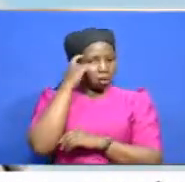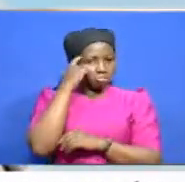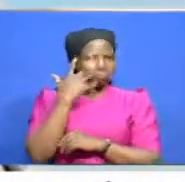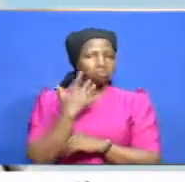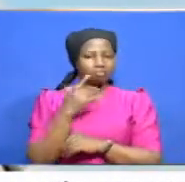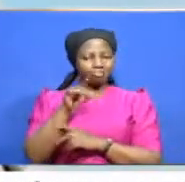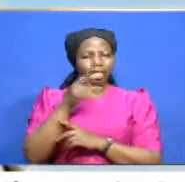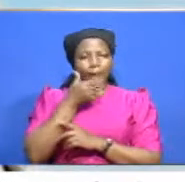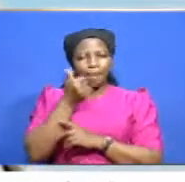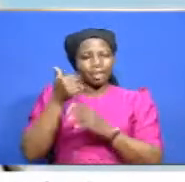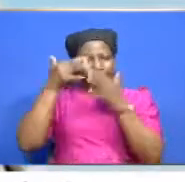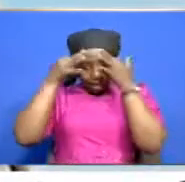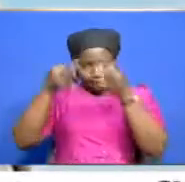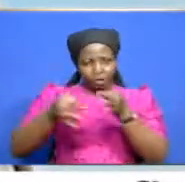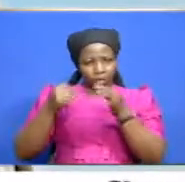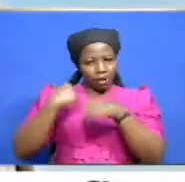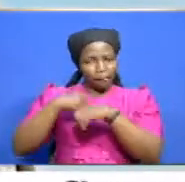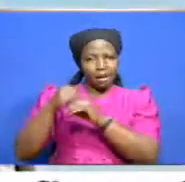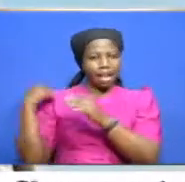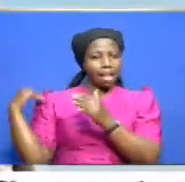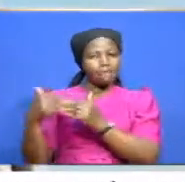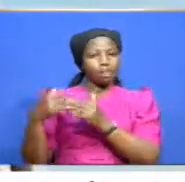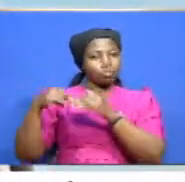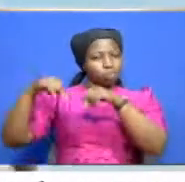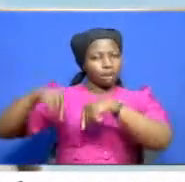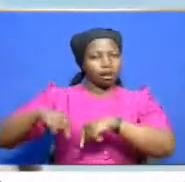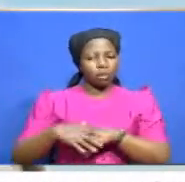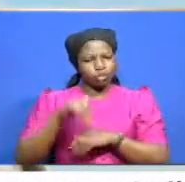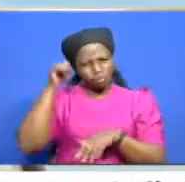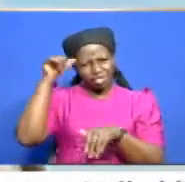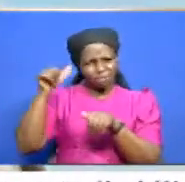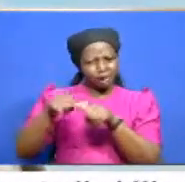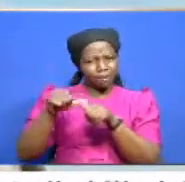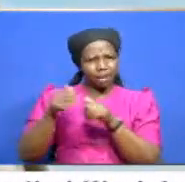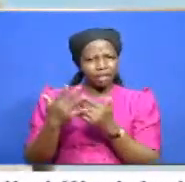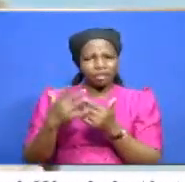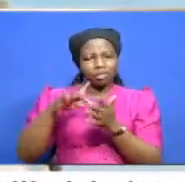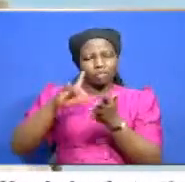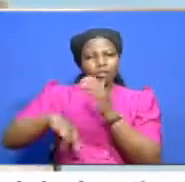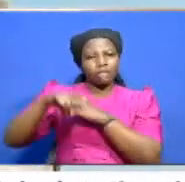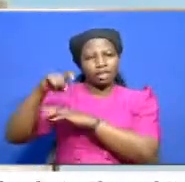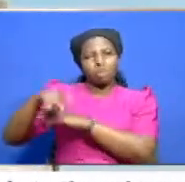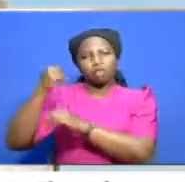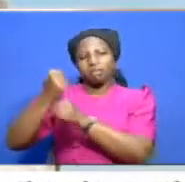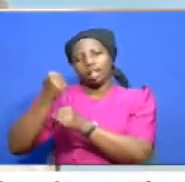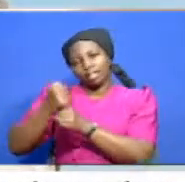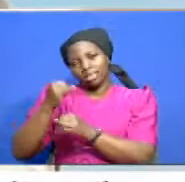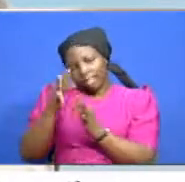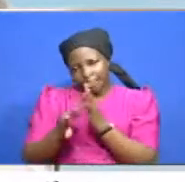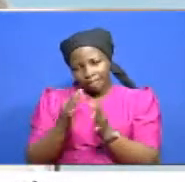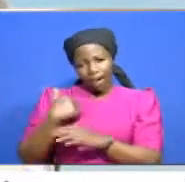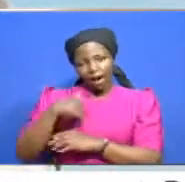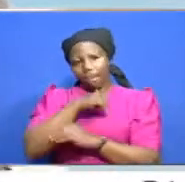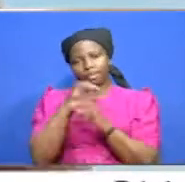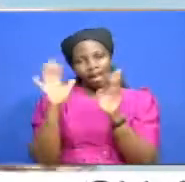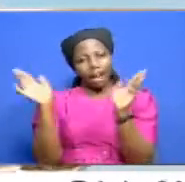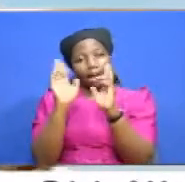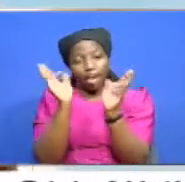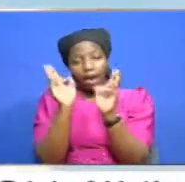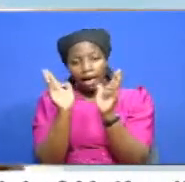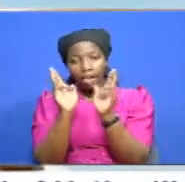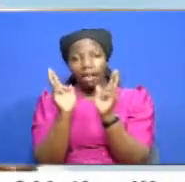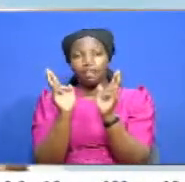the best decision made so far. Remember what was supposed to be done if we were prepared to